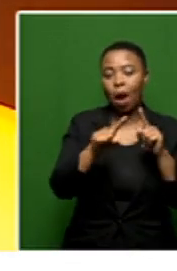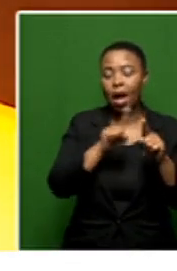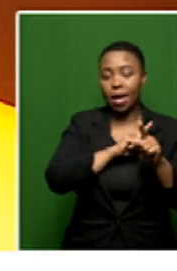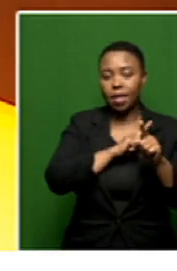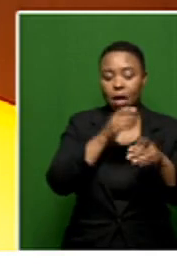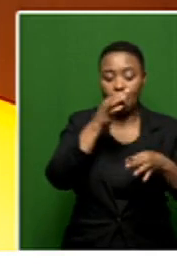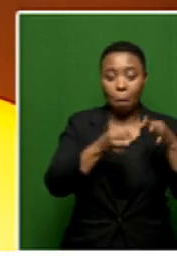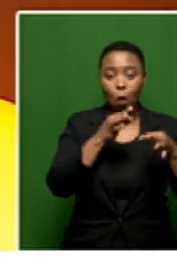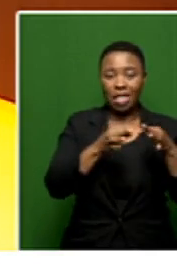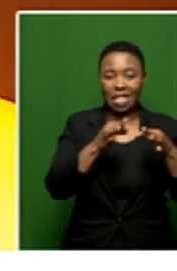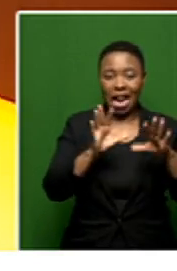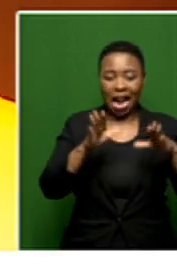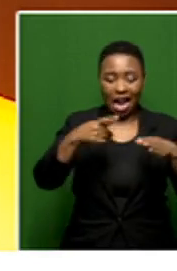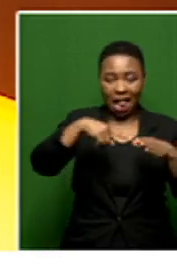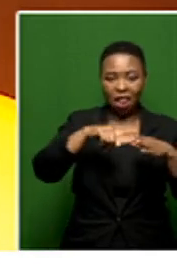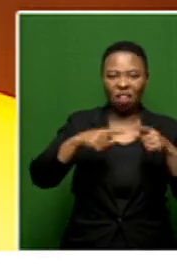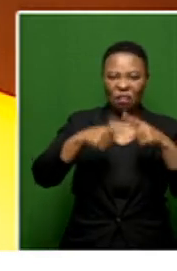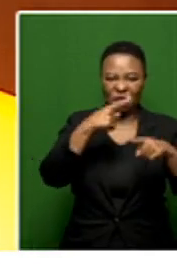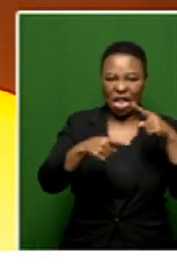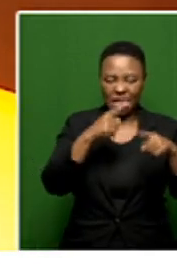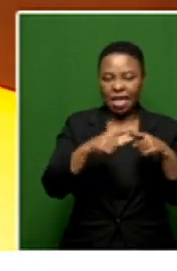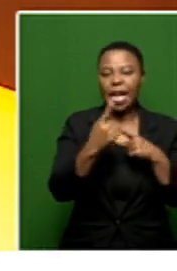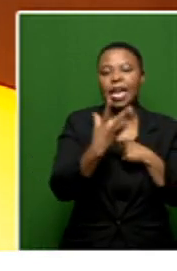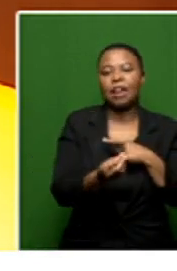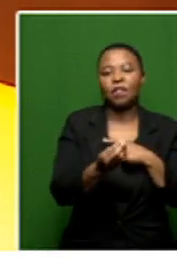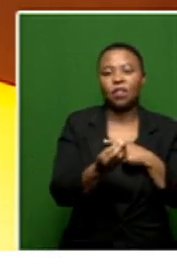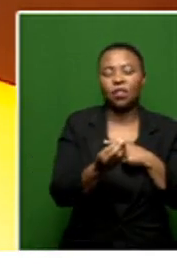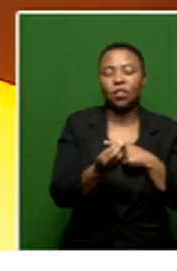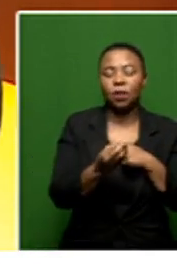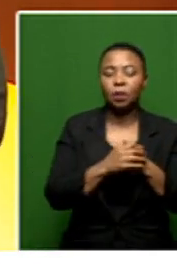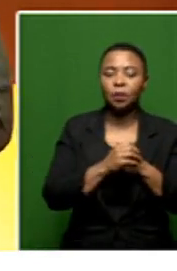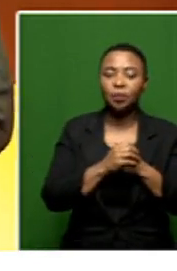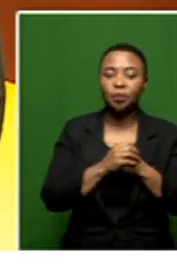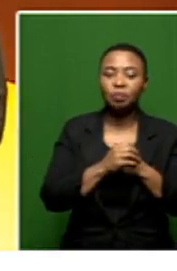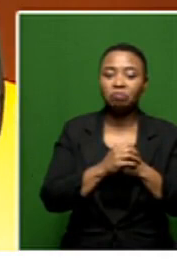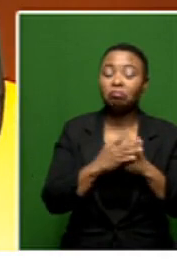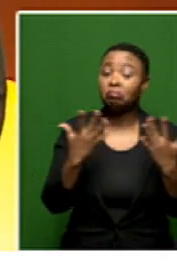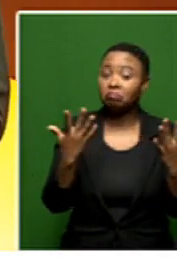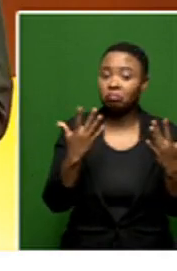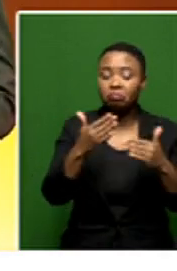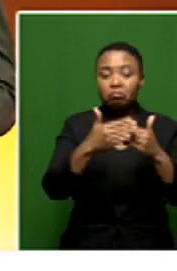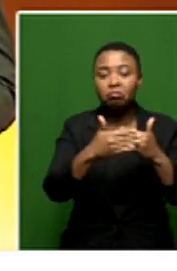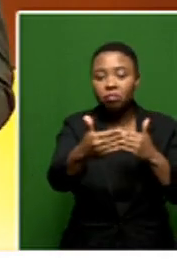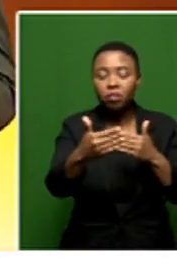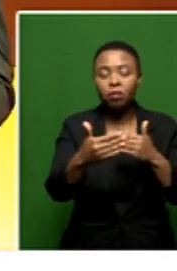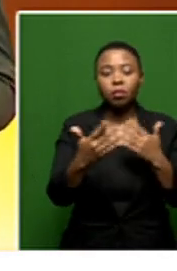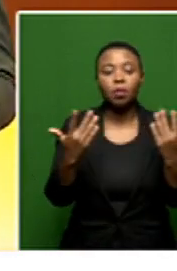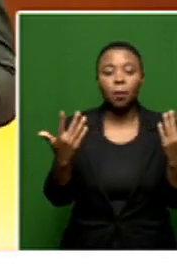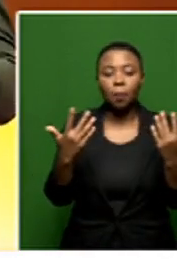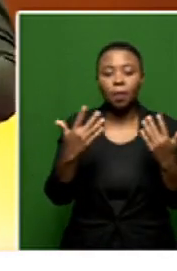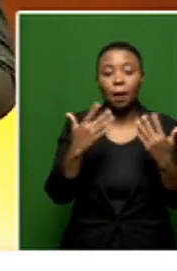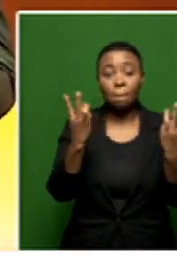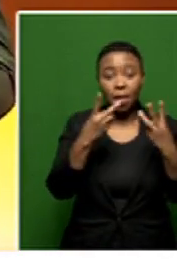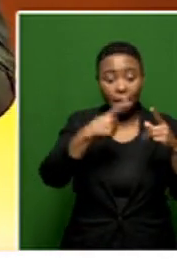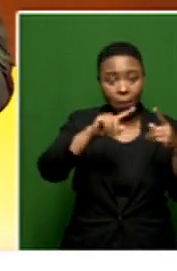has been the order of the day, resulting, of course, in disaster for the people of those